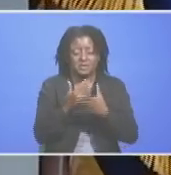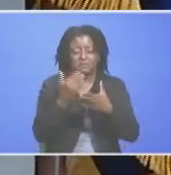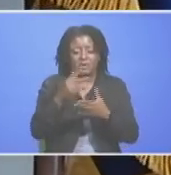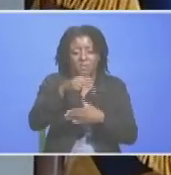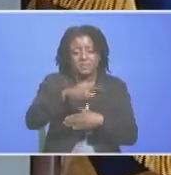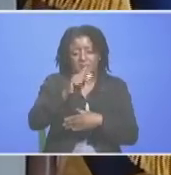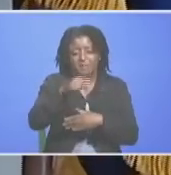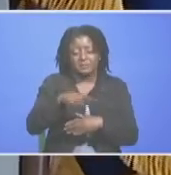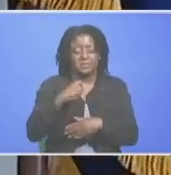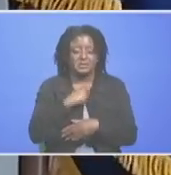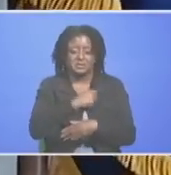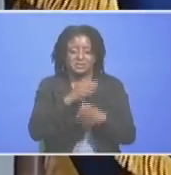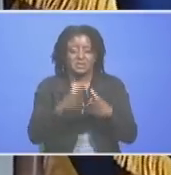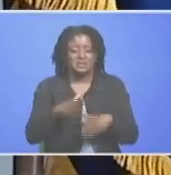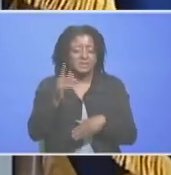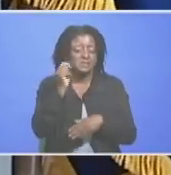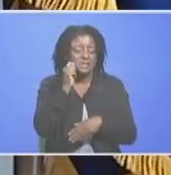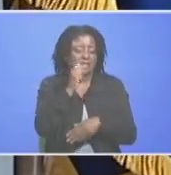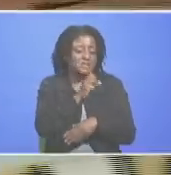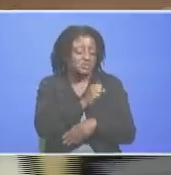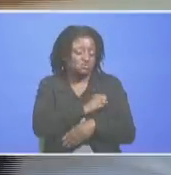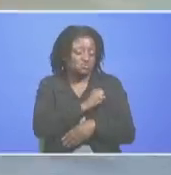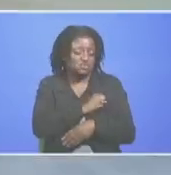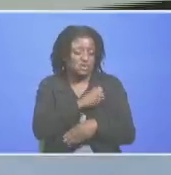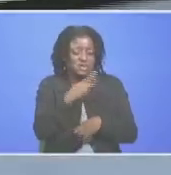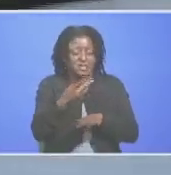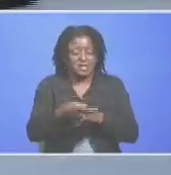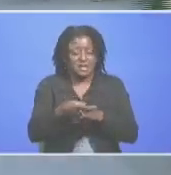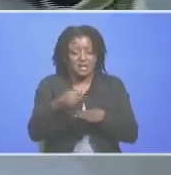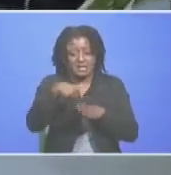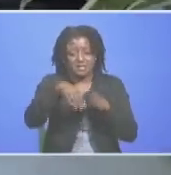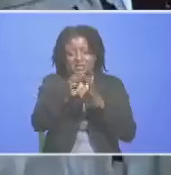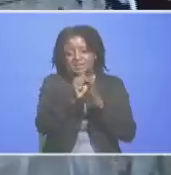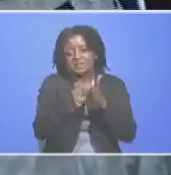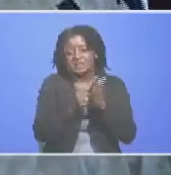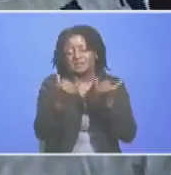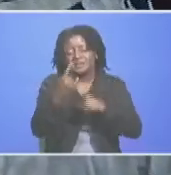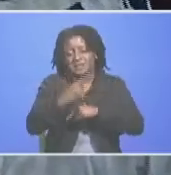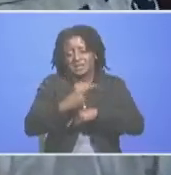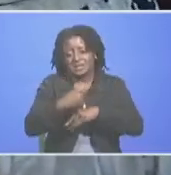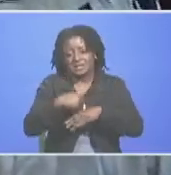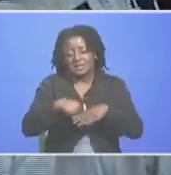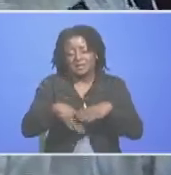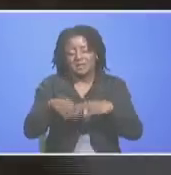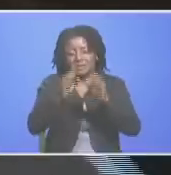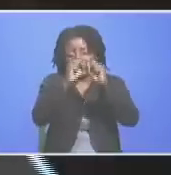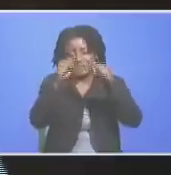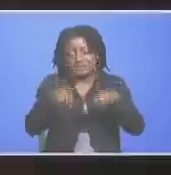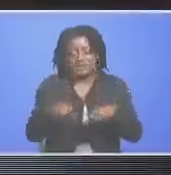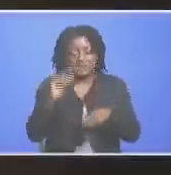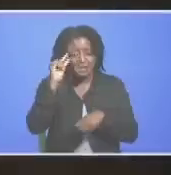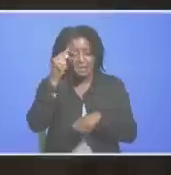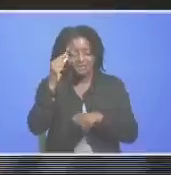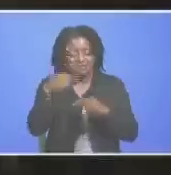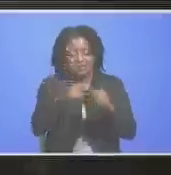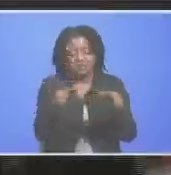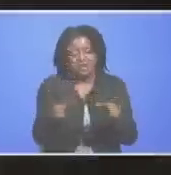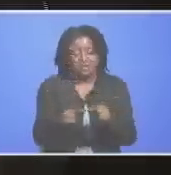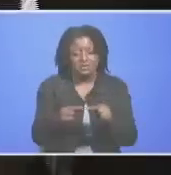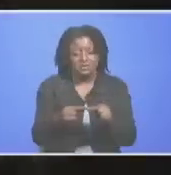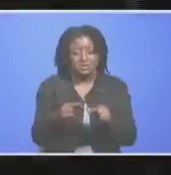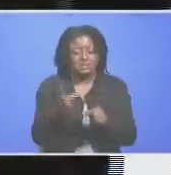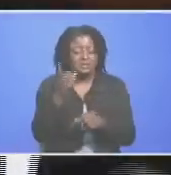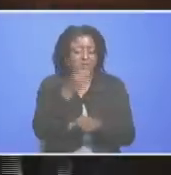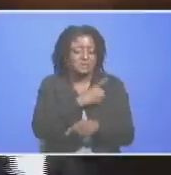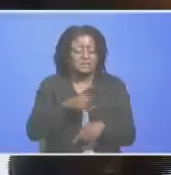Progressive Liberal Party Senator Talater Strawn lay in state today in the foyer of the Senate. Governor General Her Excellency Dame Marguerite